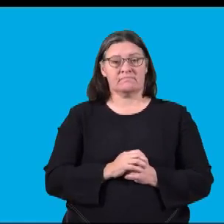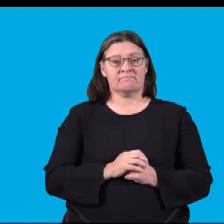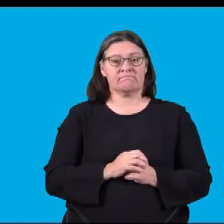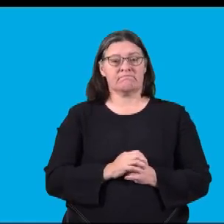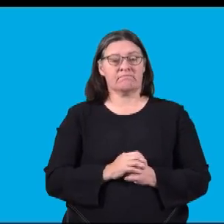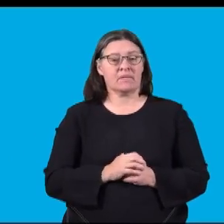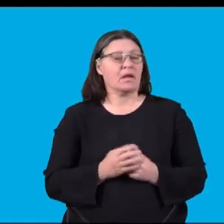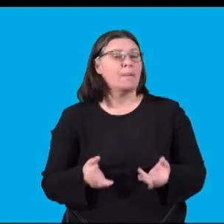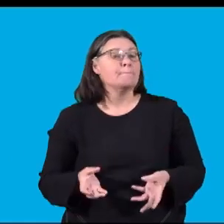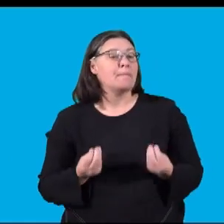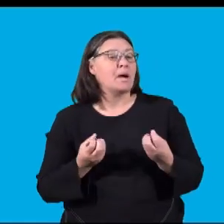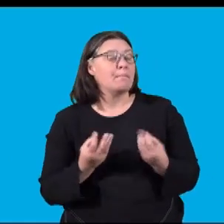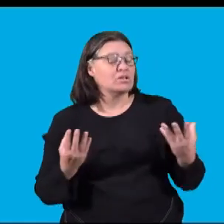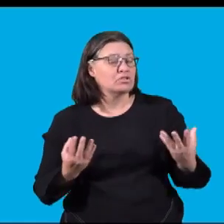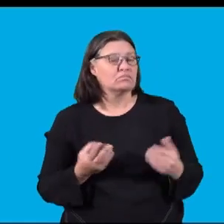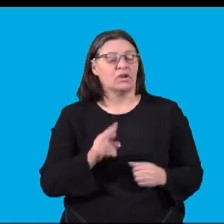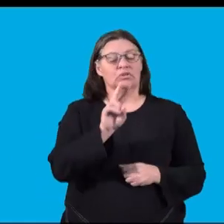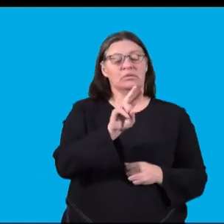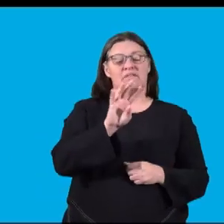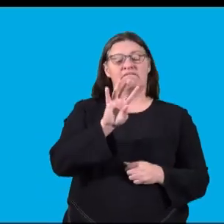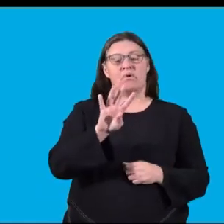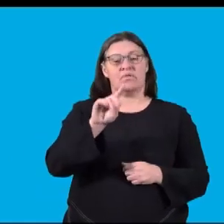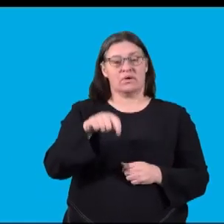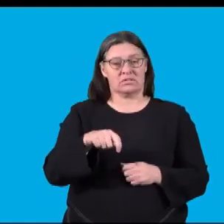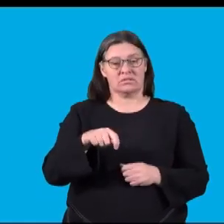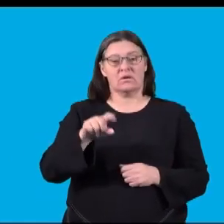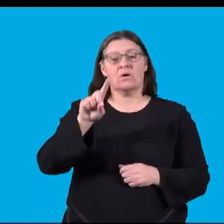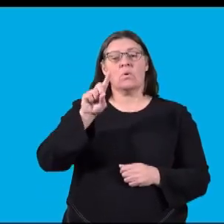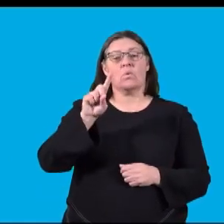47,150. How much do we get? We get